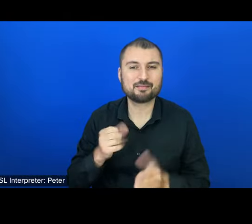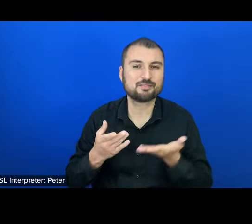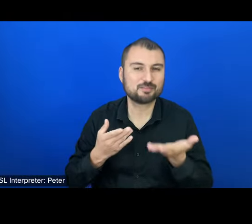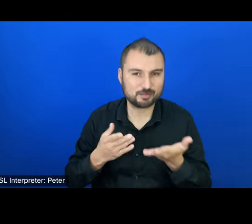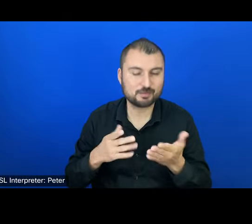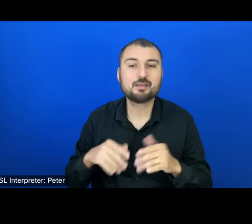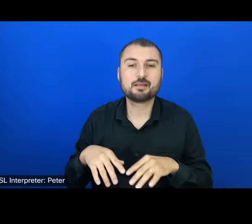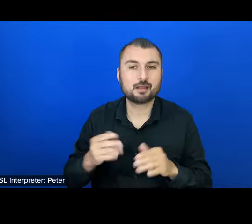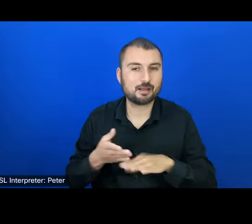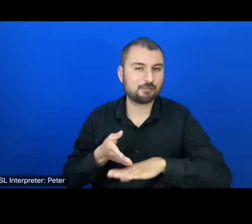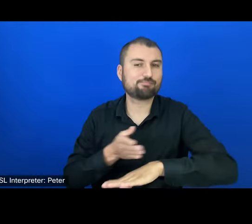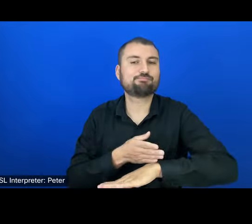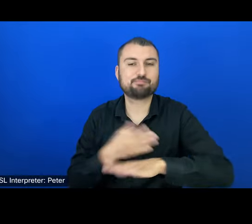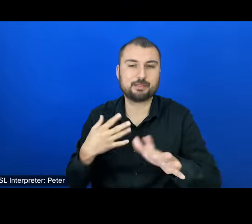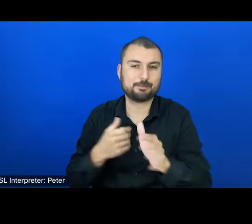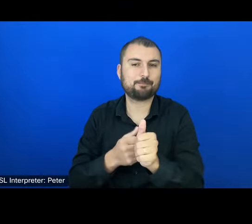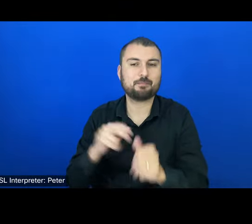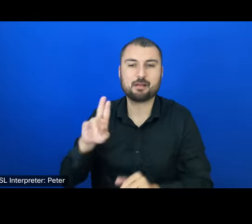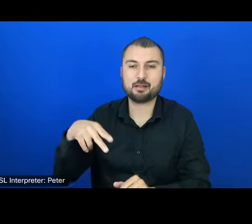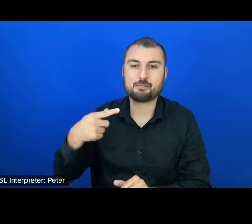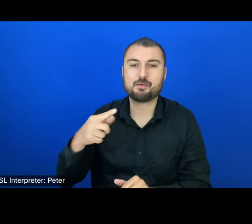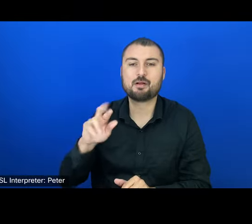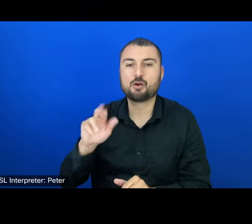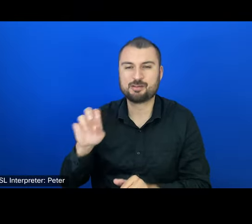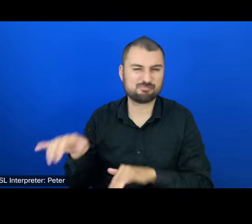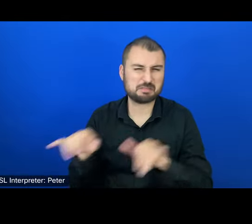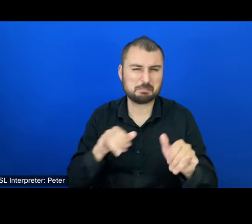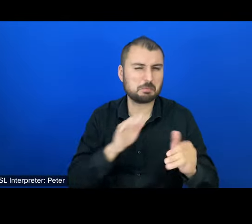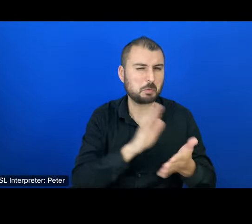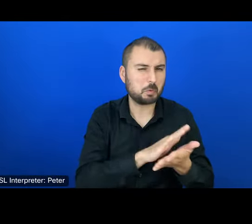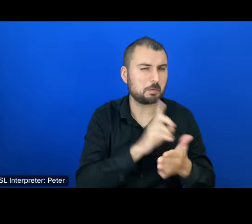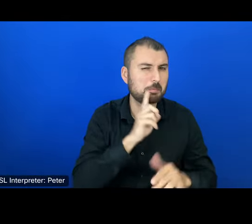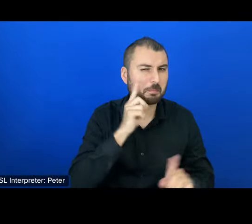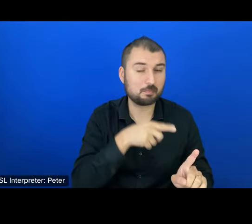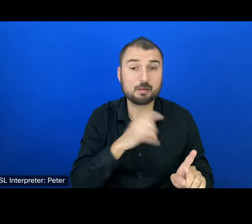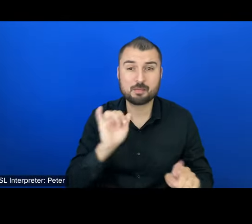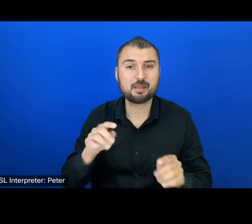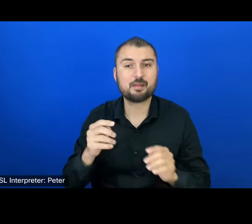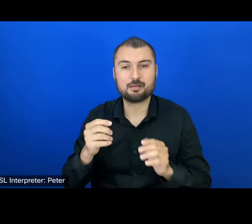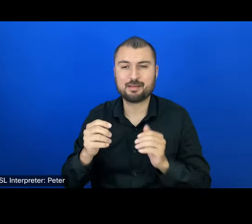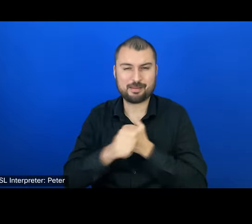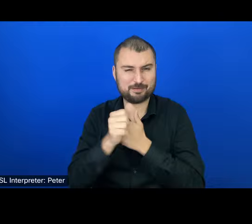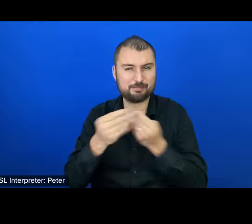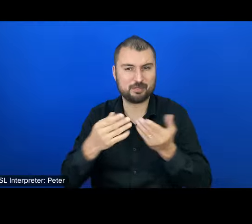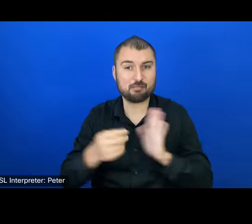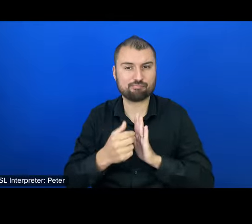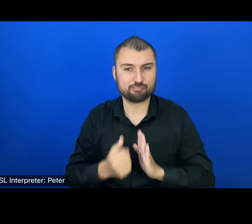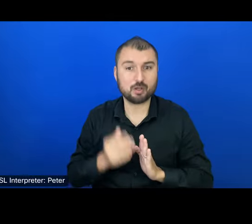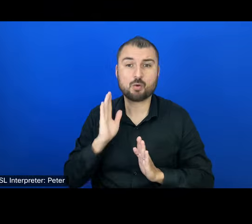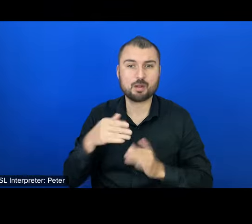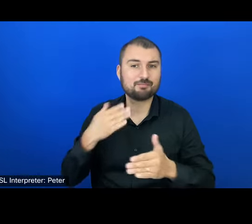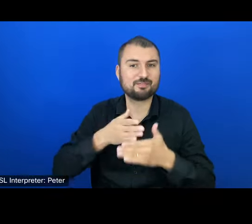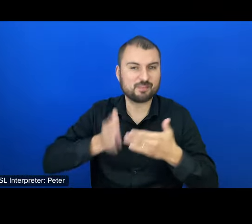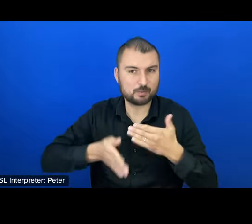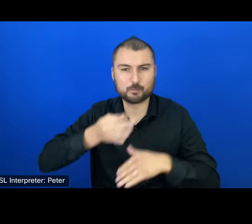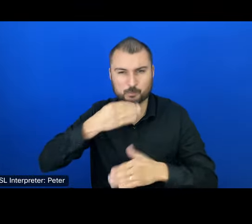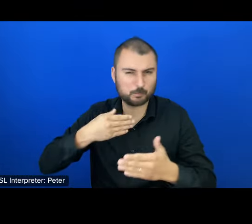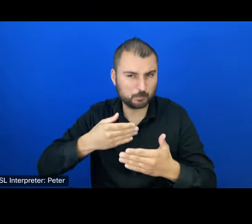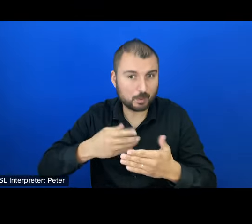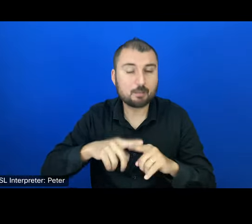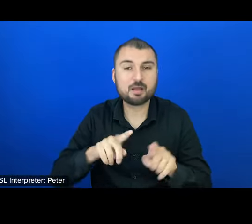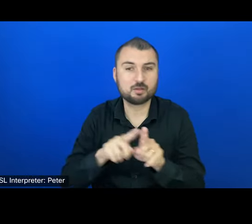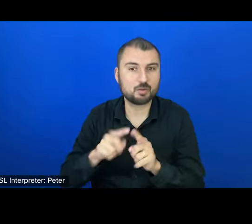to the deaf school. And hazardous material abatement is completed or will be soon, and the gas service upgrade we're